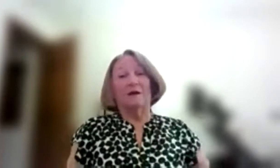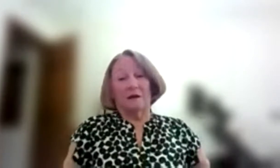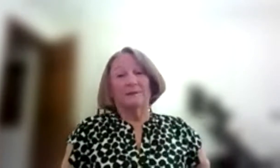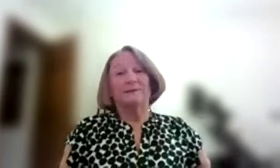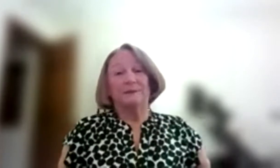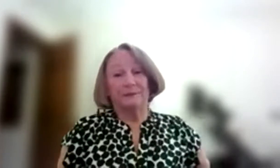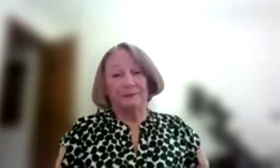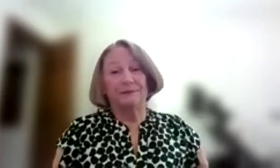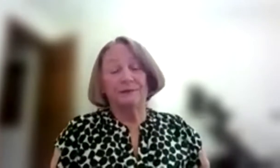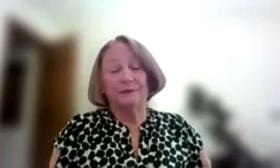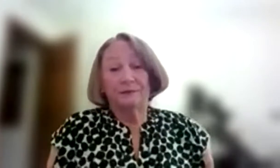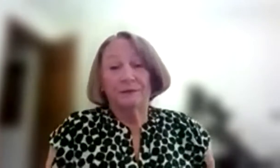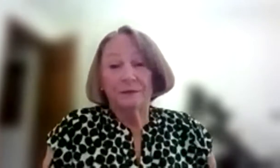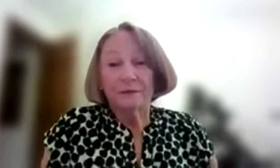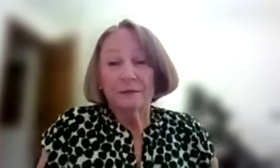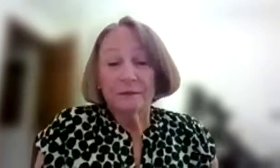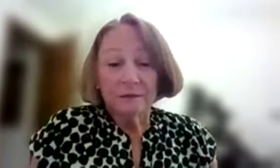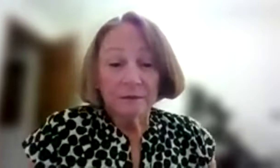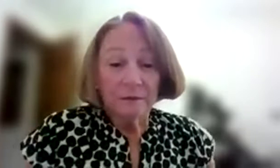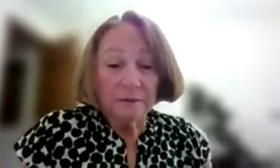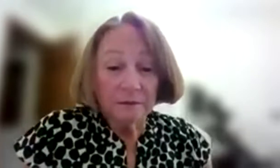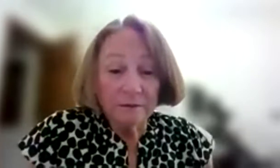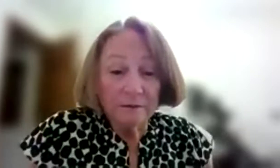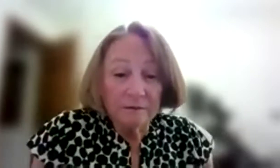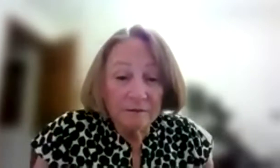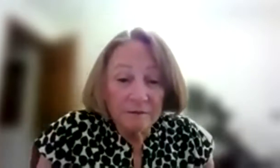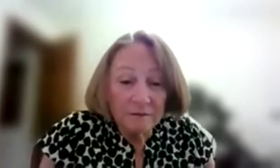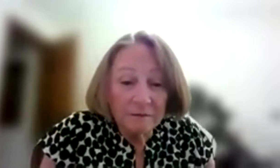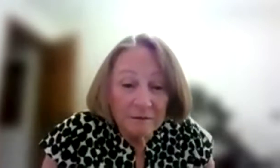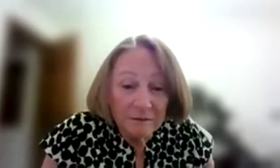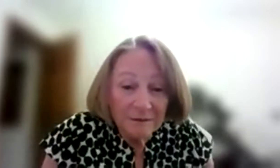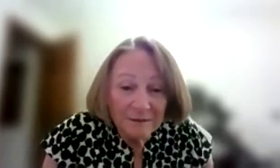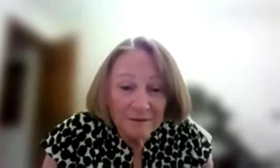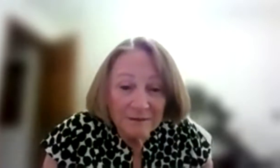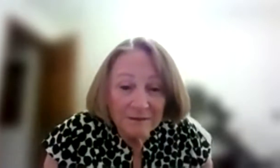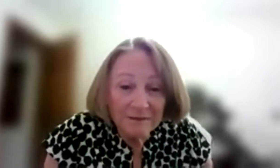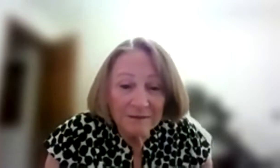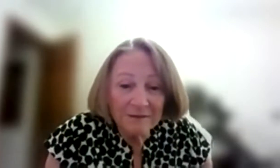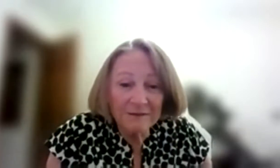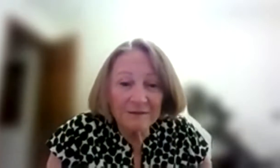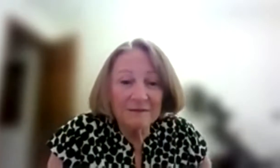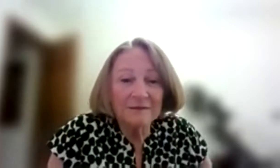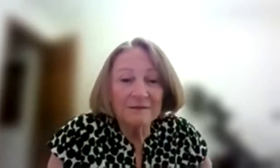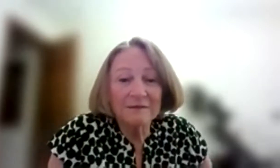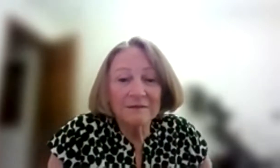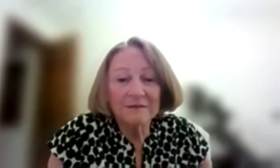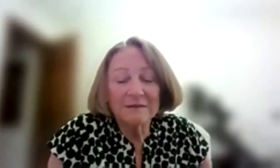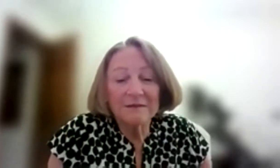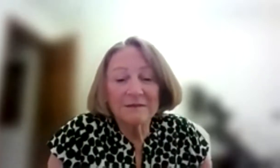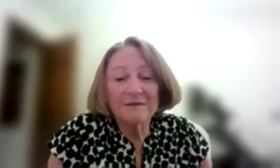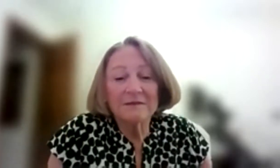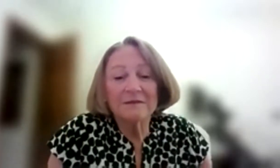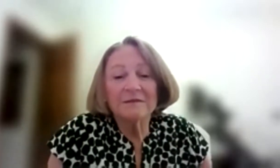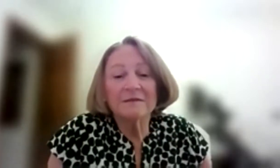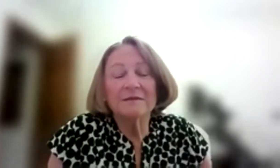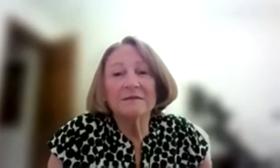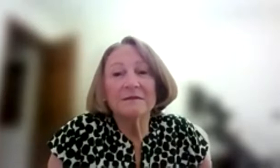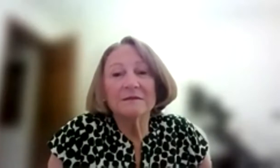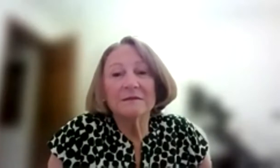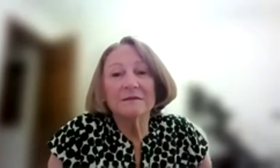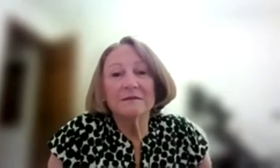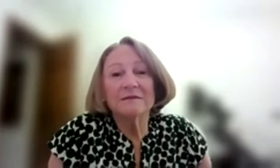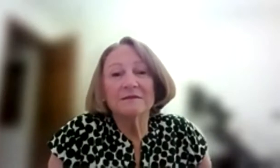house. How do you interface with the state on this issue? Because although this is very